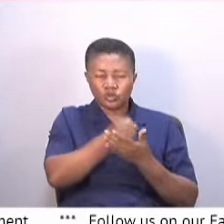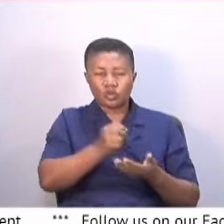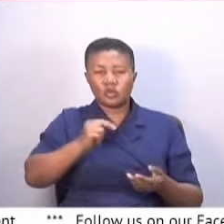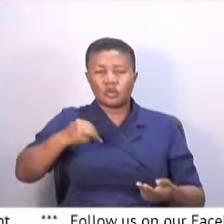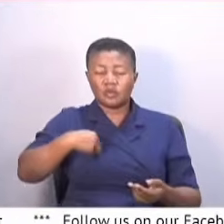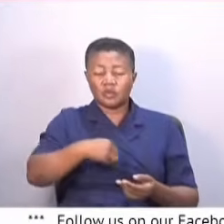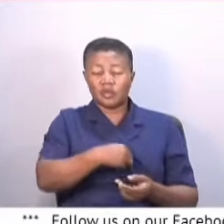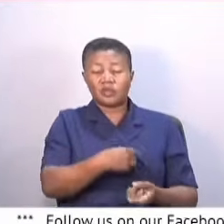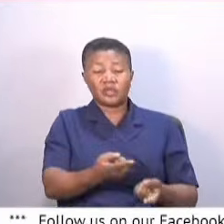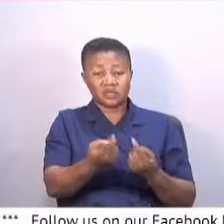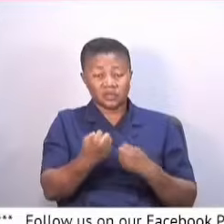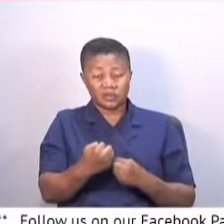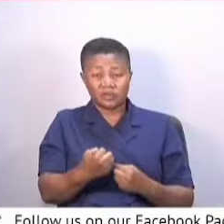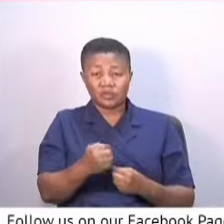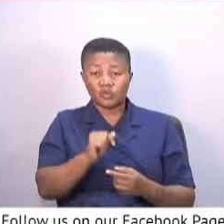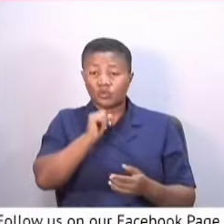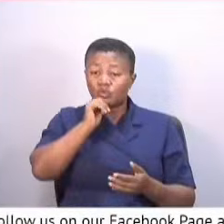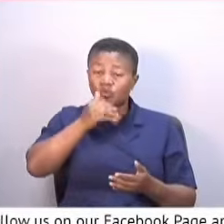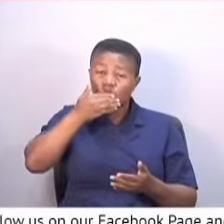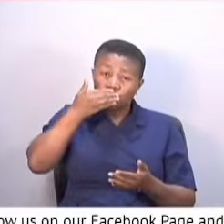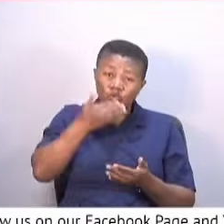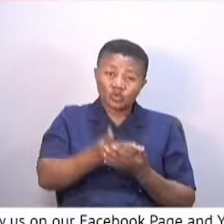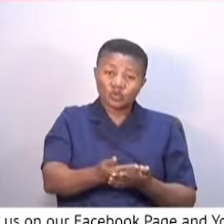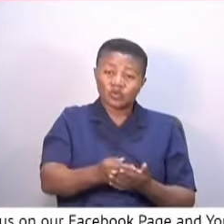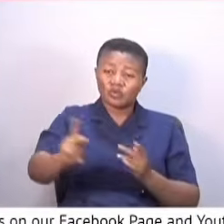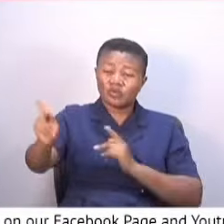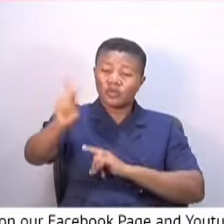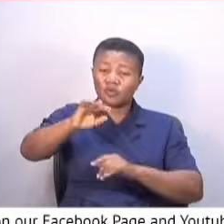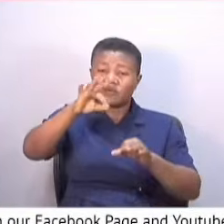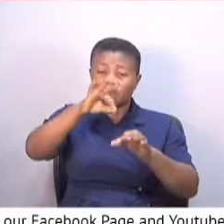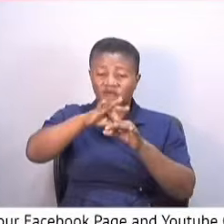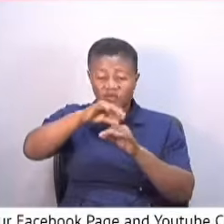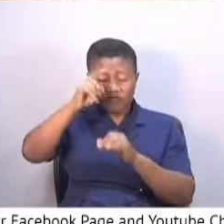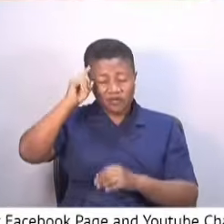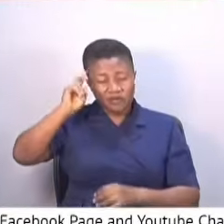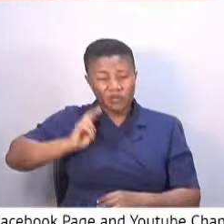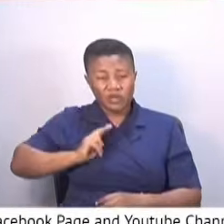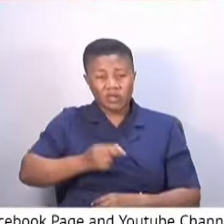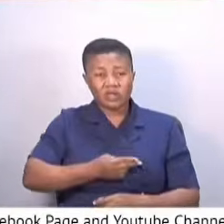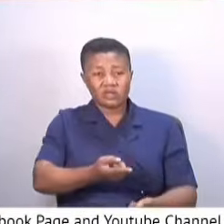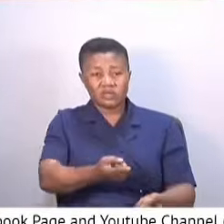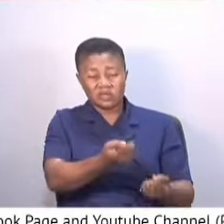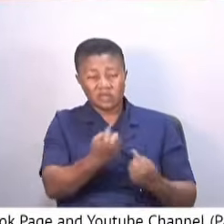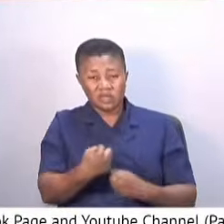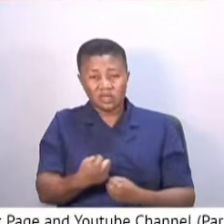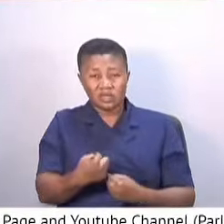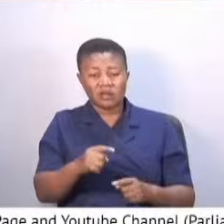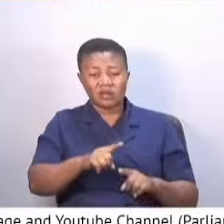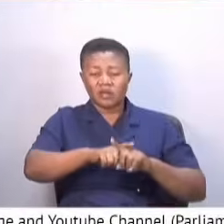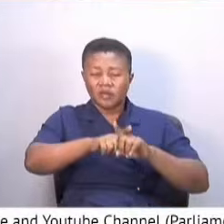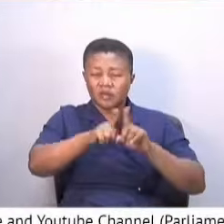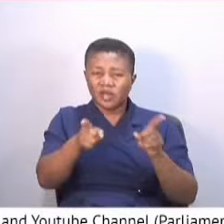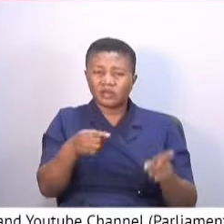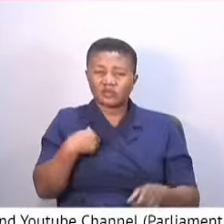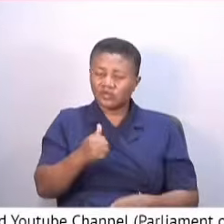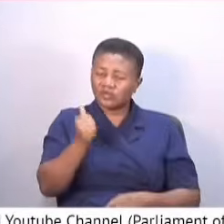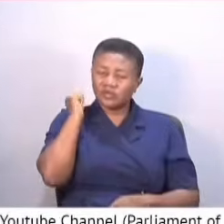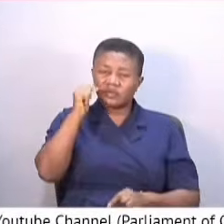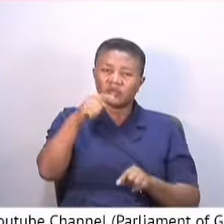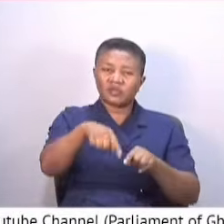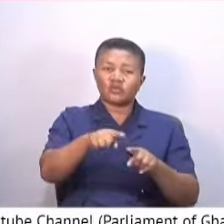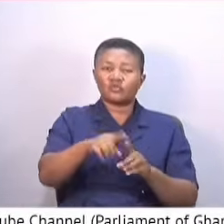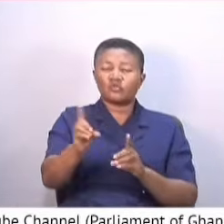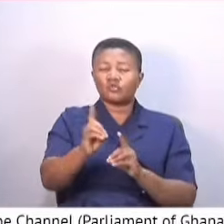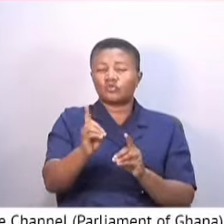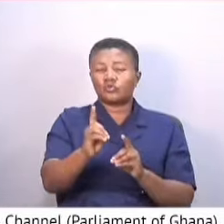Parliament. It's not good that we've been voted to come to Parliament, yet will not be in Parliament to do the very